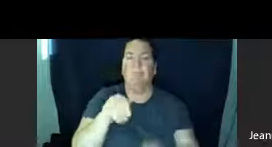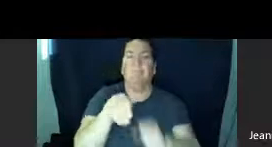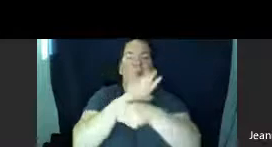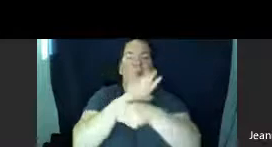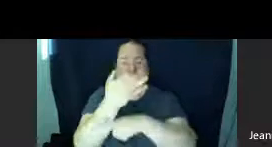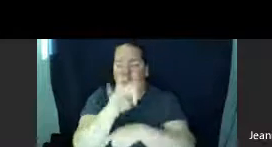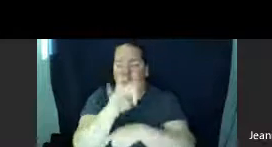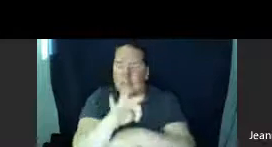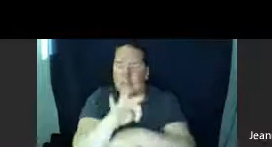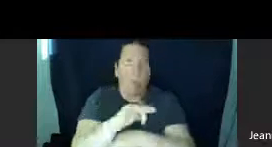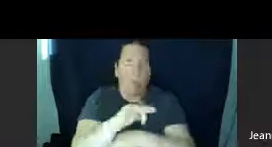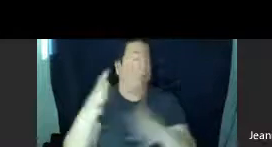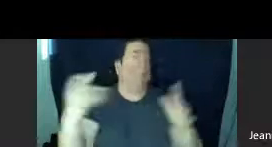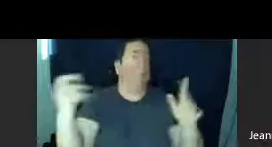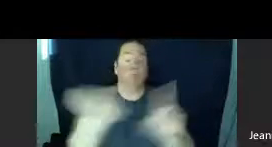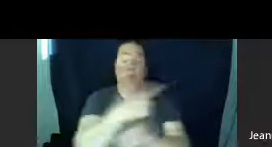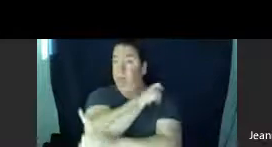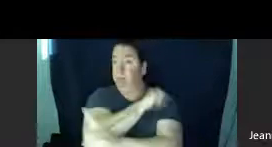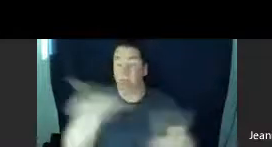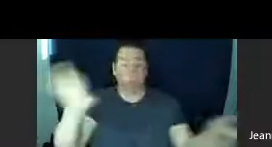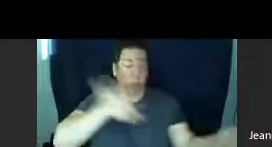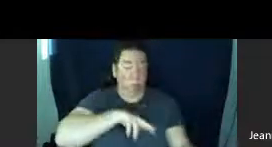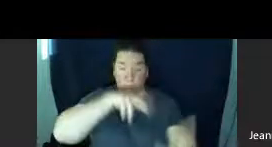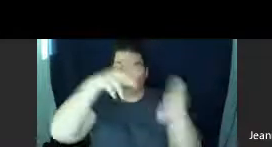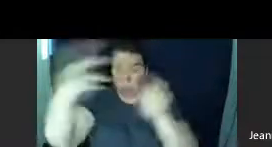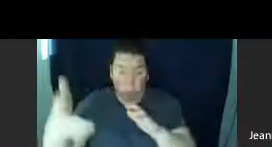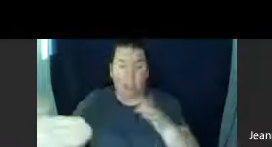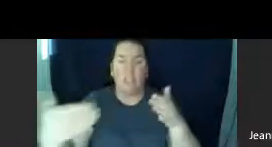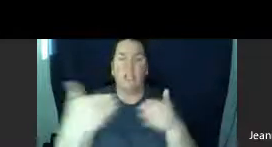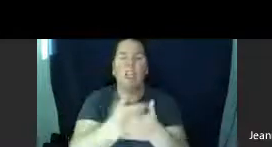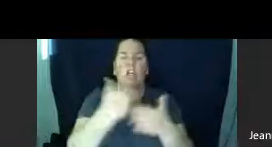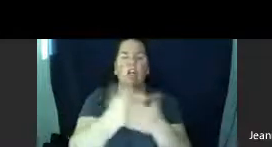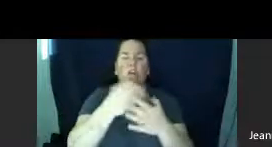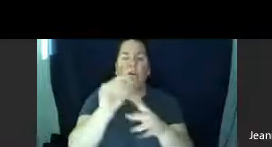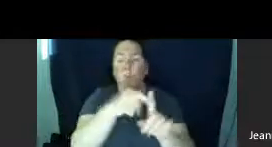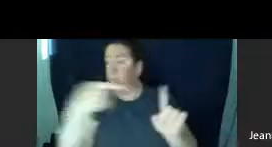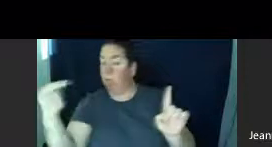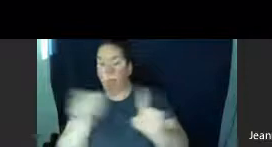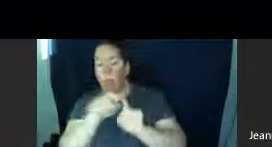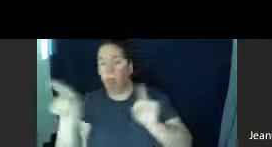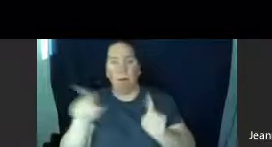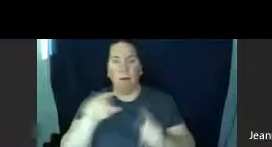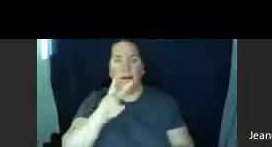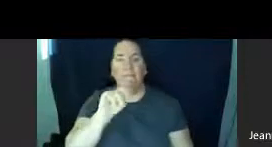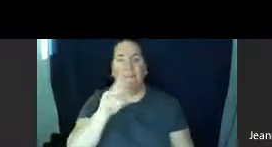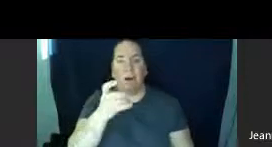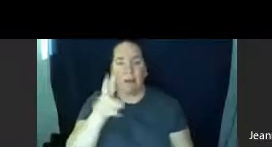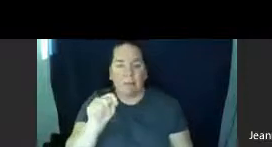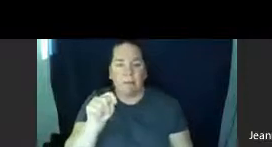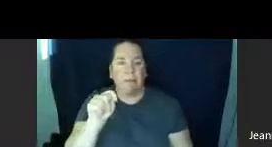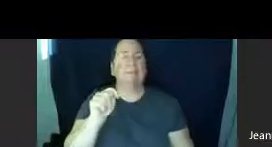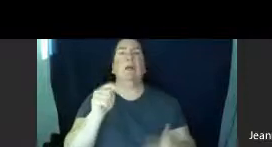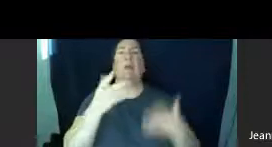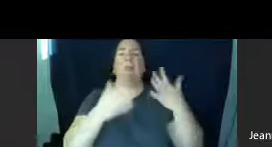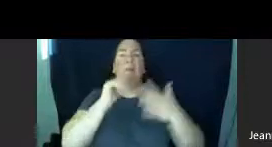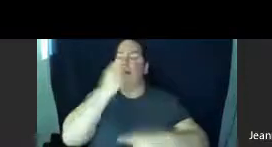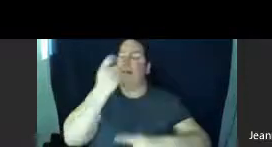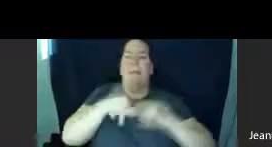lot of curveballs, and as new variants emerge, it's possible that treatments, might not be effective against them.